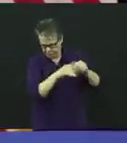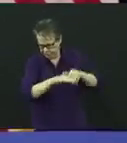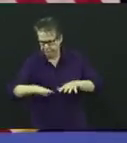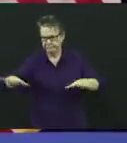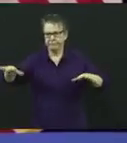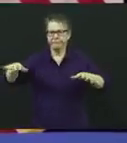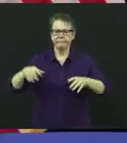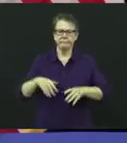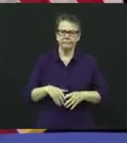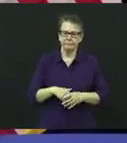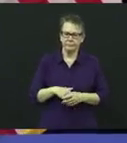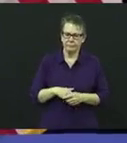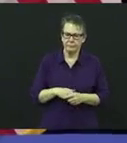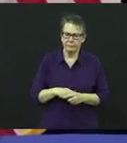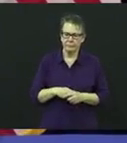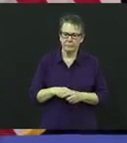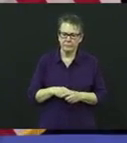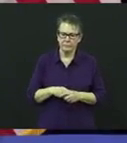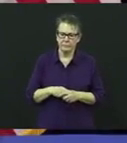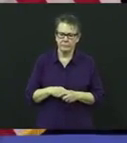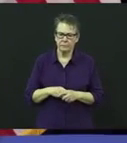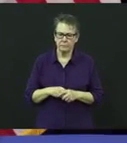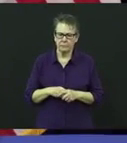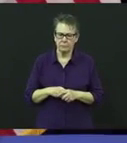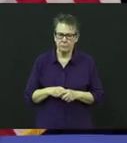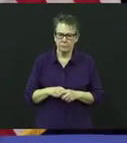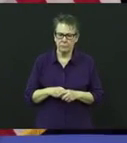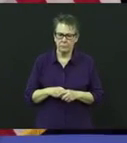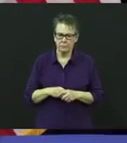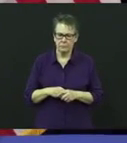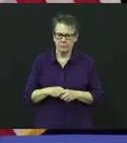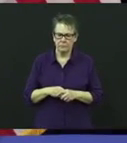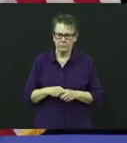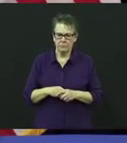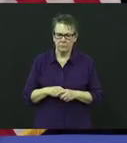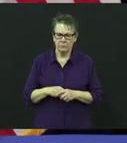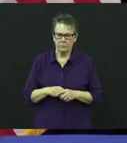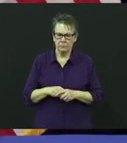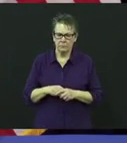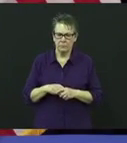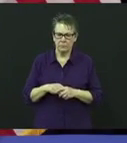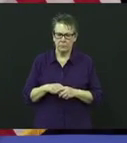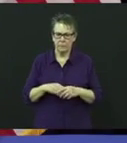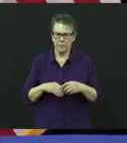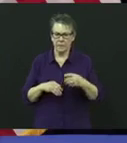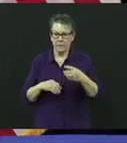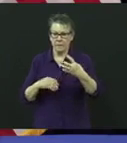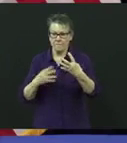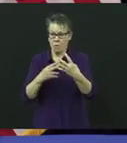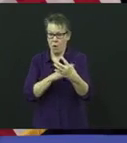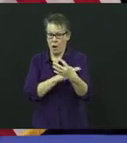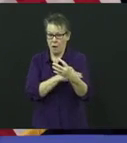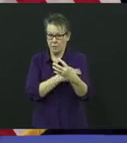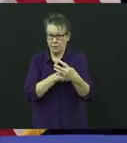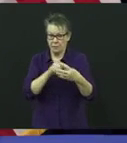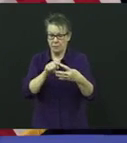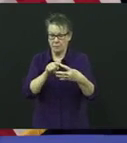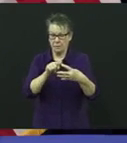the 4th, to be determined, will live in Wall Township until it's explicitly deployed.